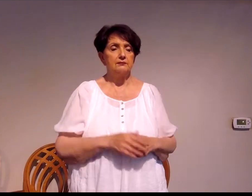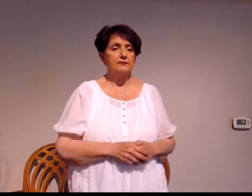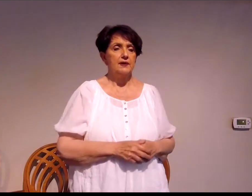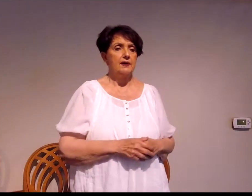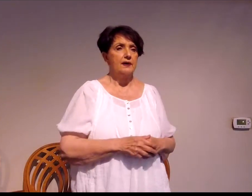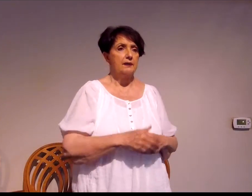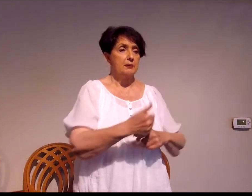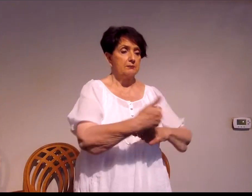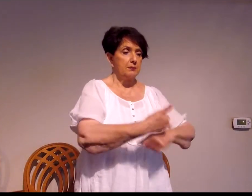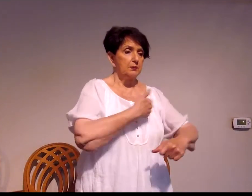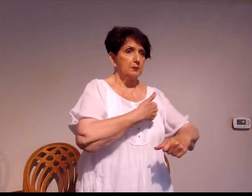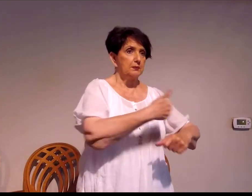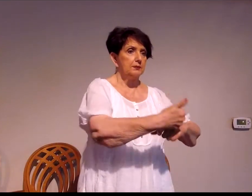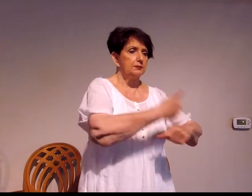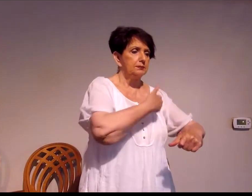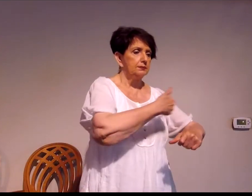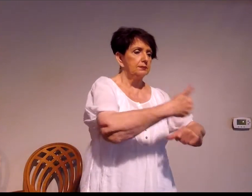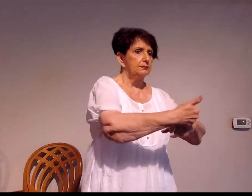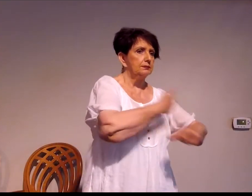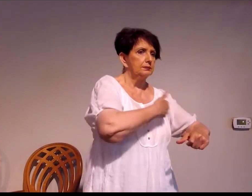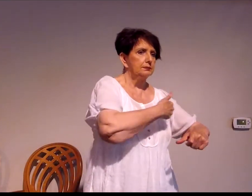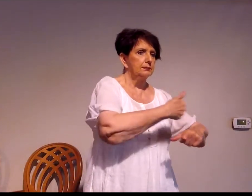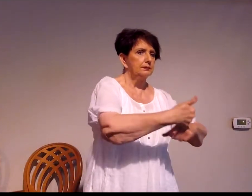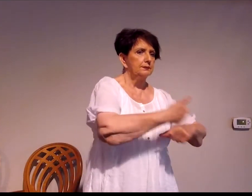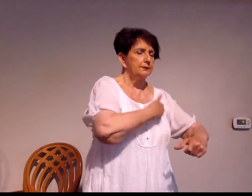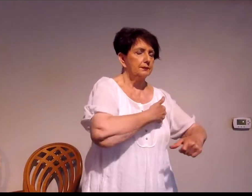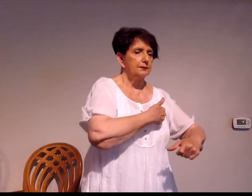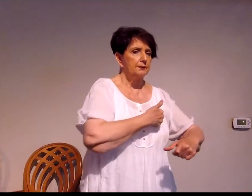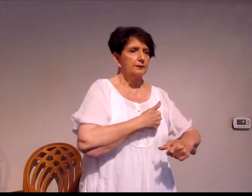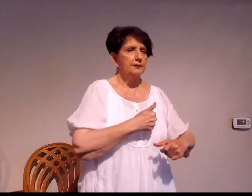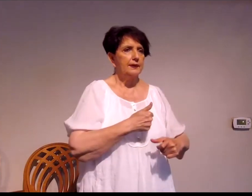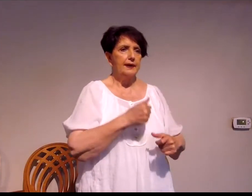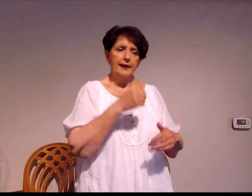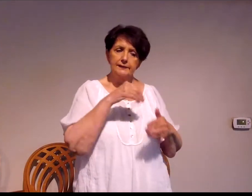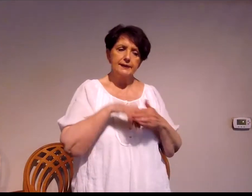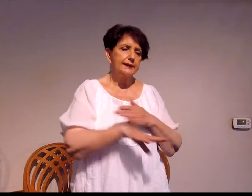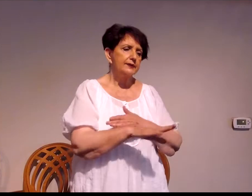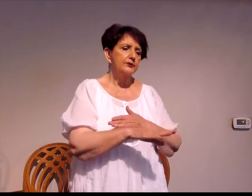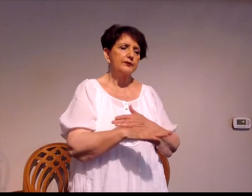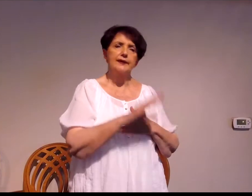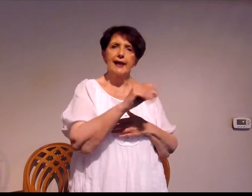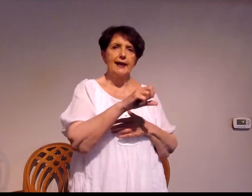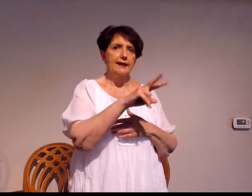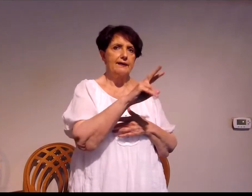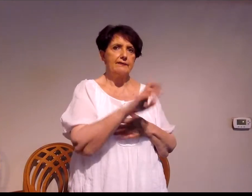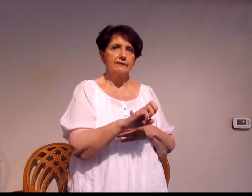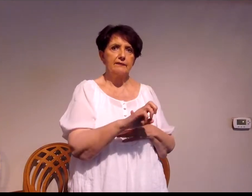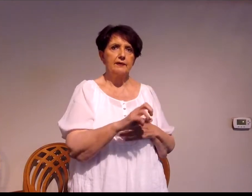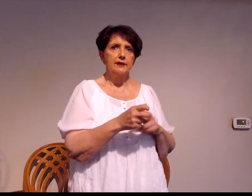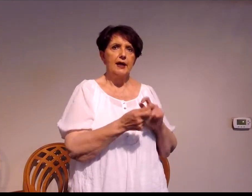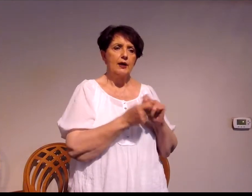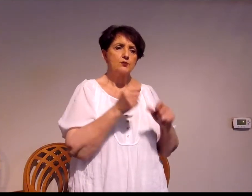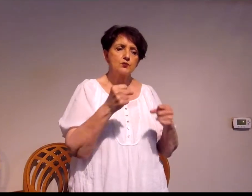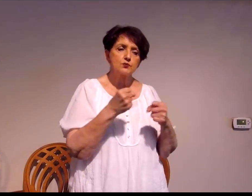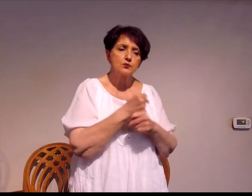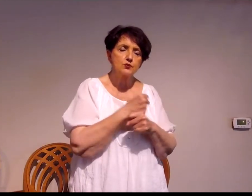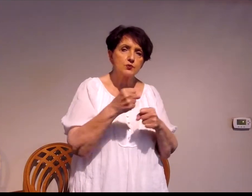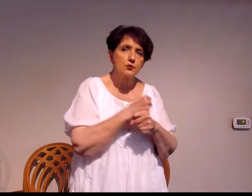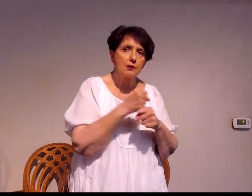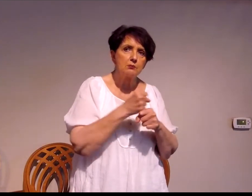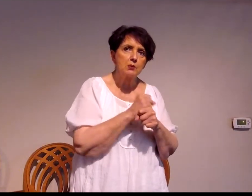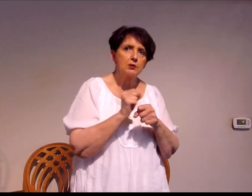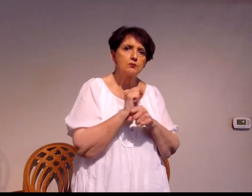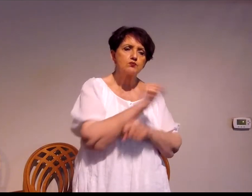this, more of this, more of this. I've had to go into the cave and rumble with myself. And recently, I